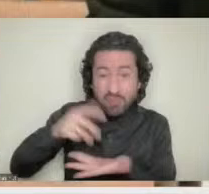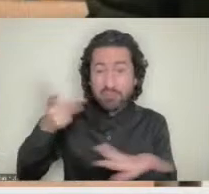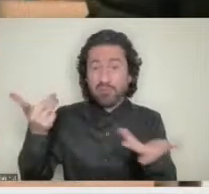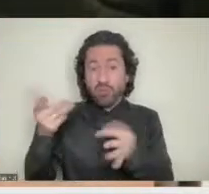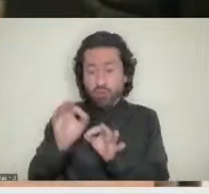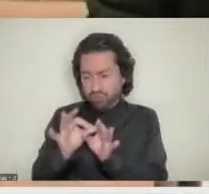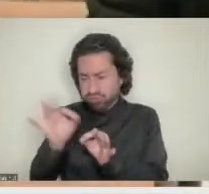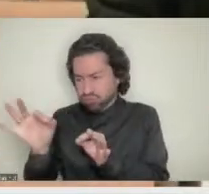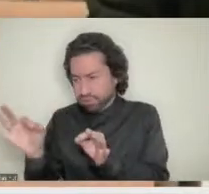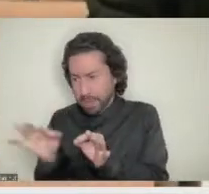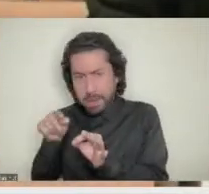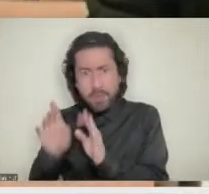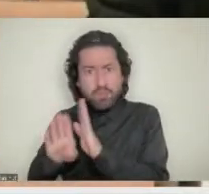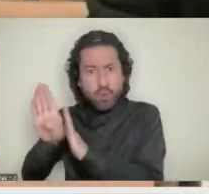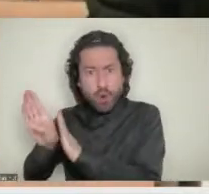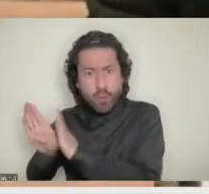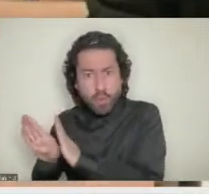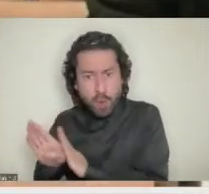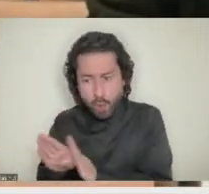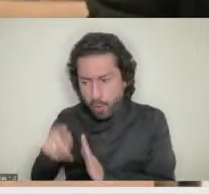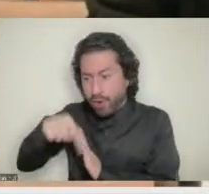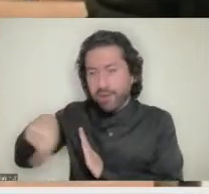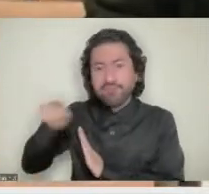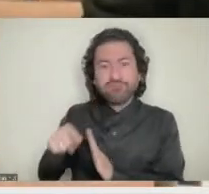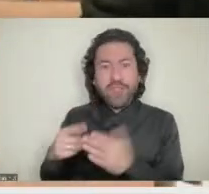capitals and the most developed